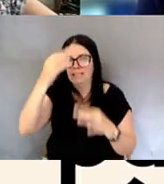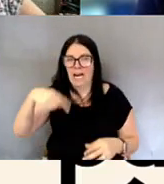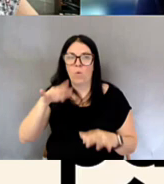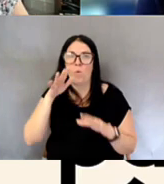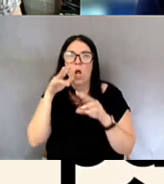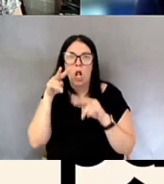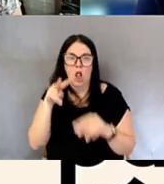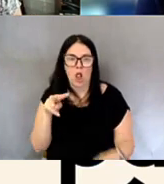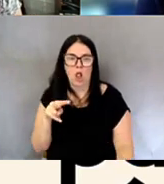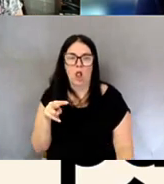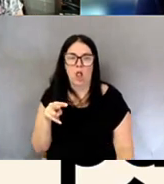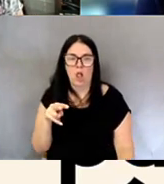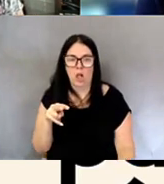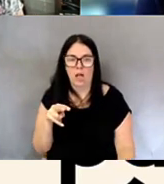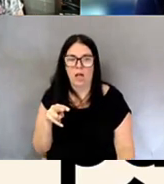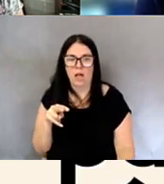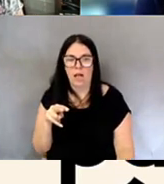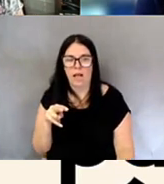at